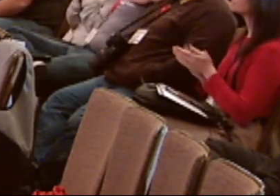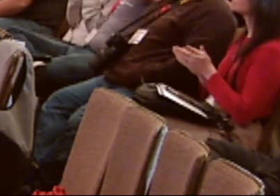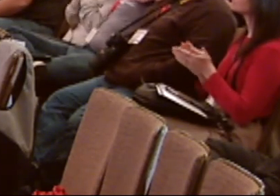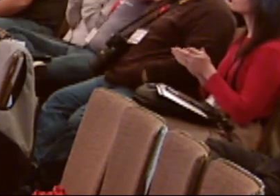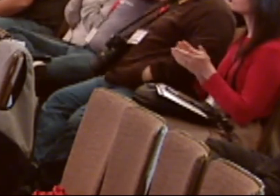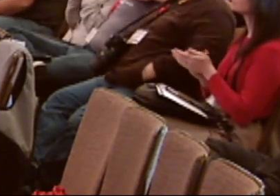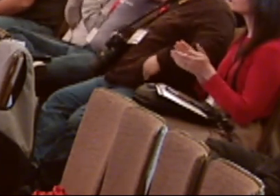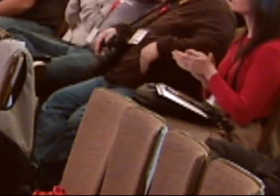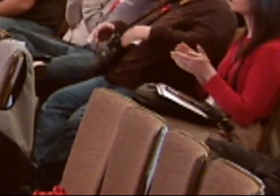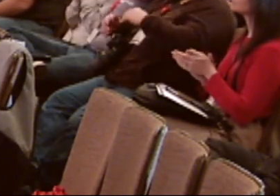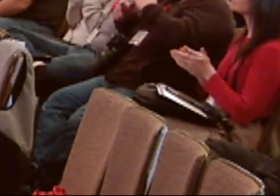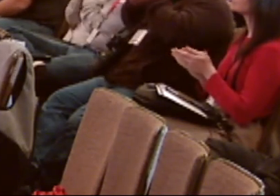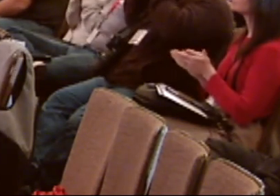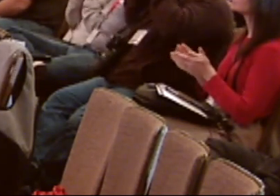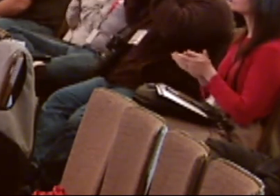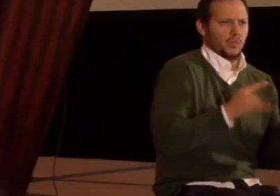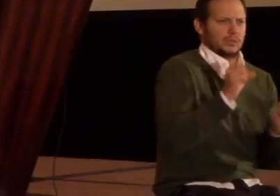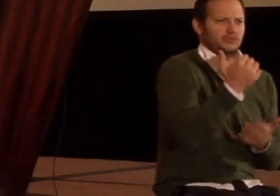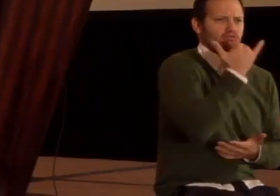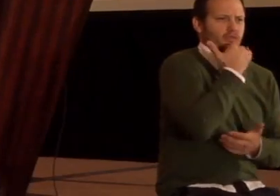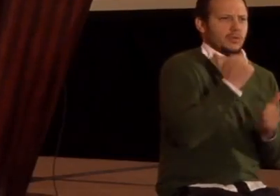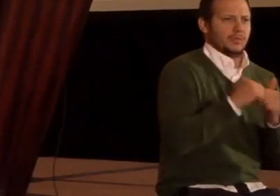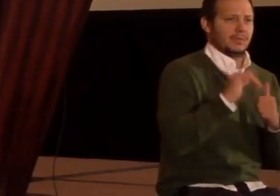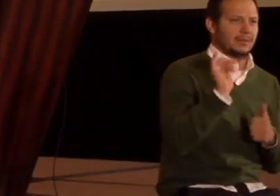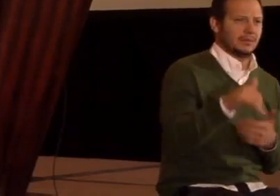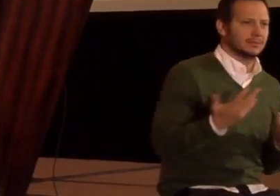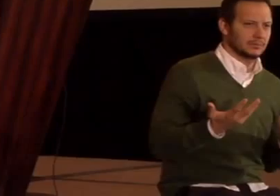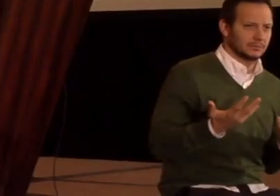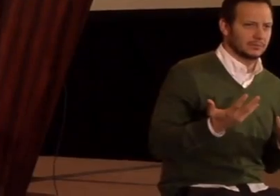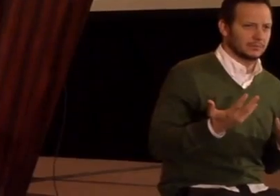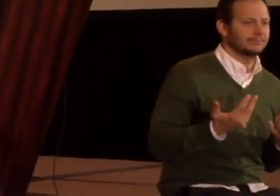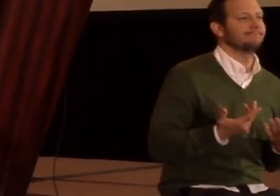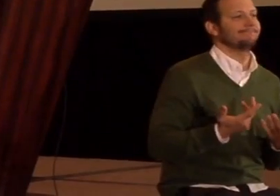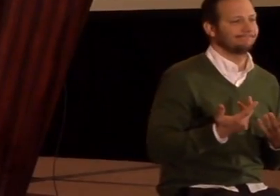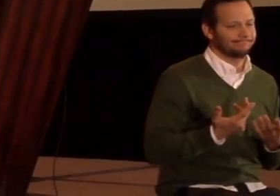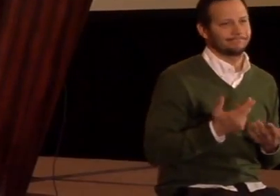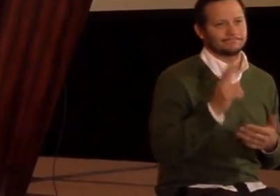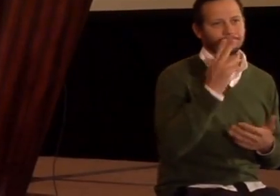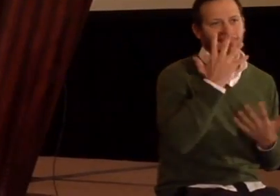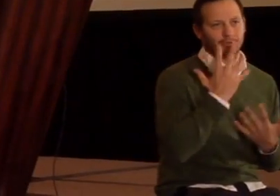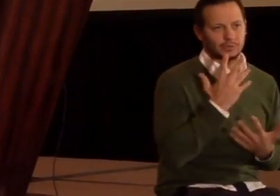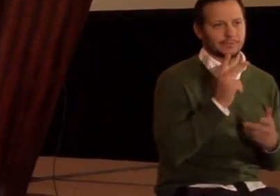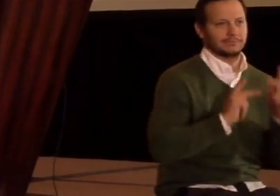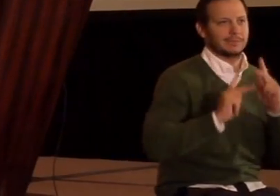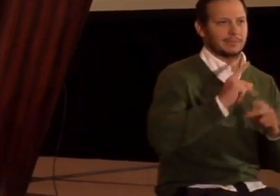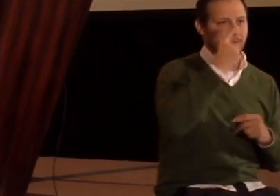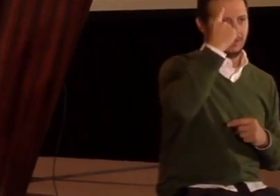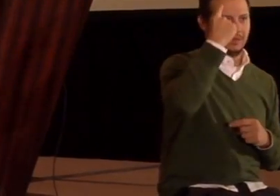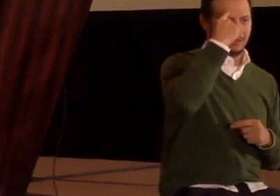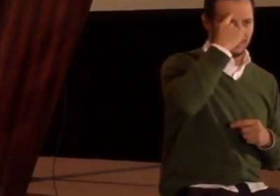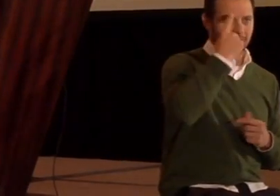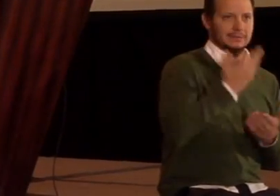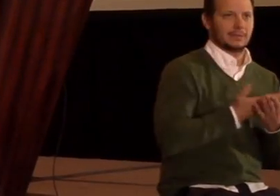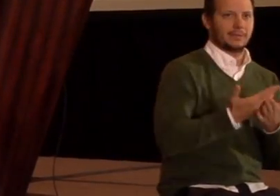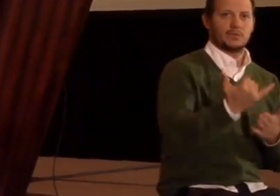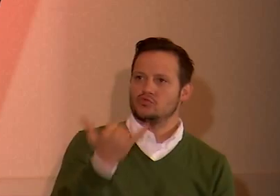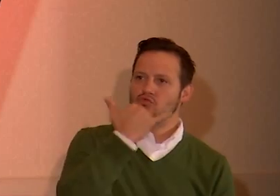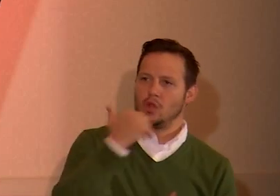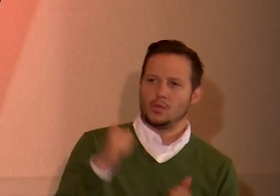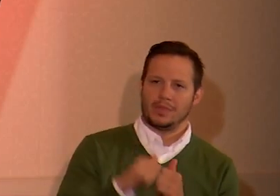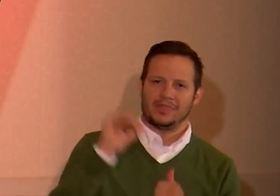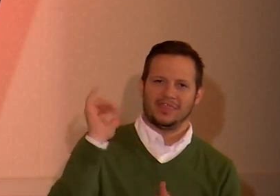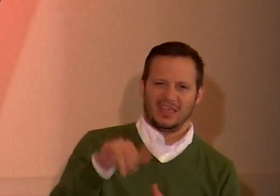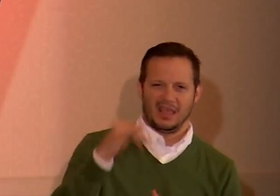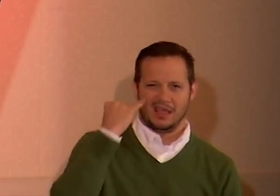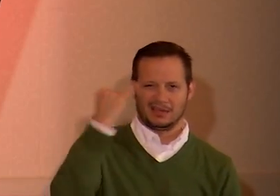What could be wrong? What could be wrong with that? Sadly, apparently people think there is something wrong with that. So today